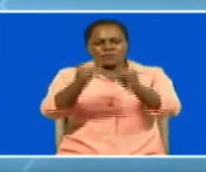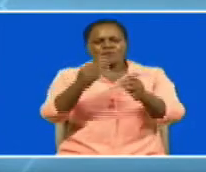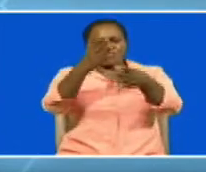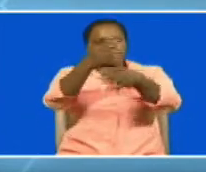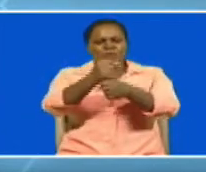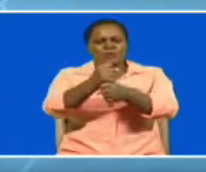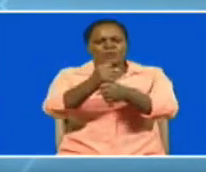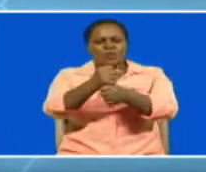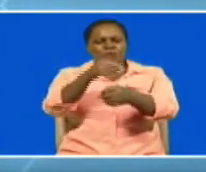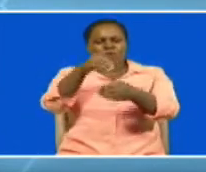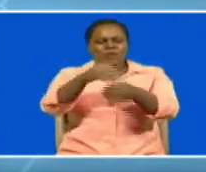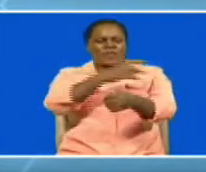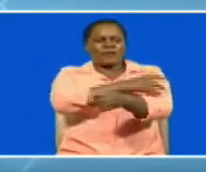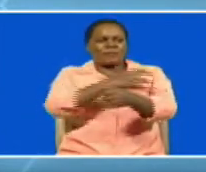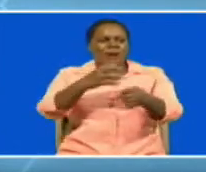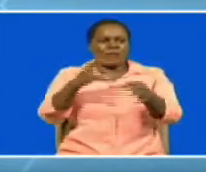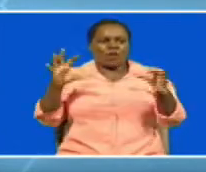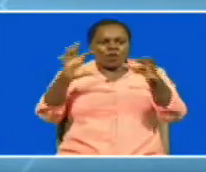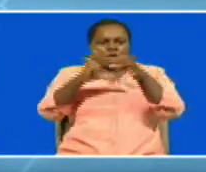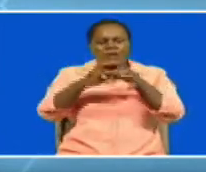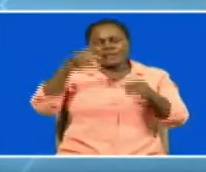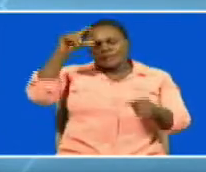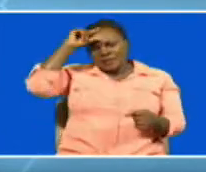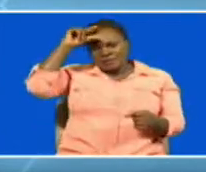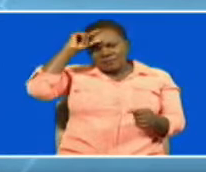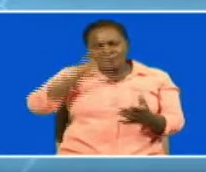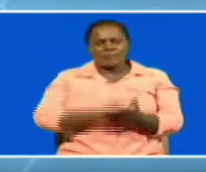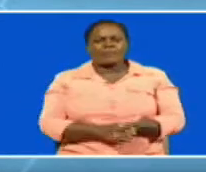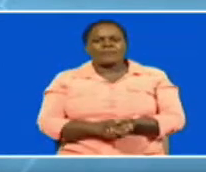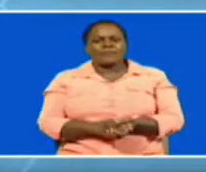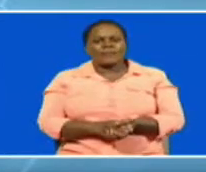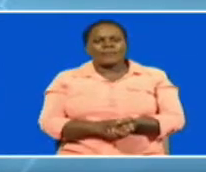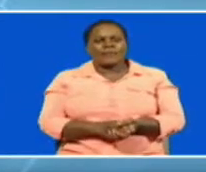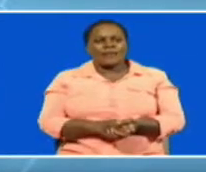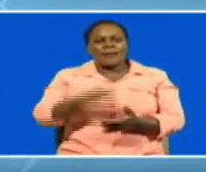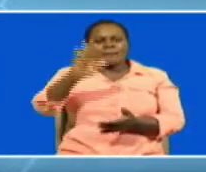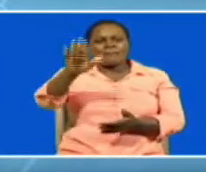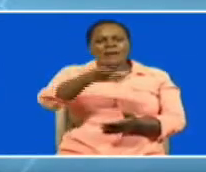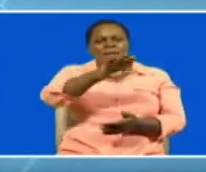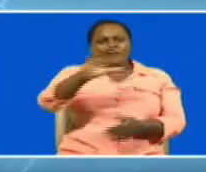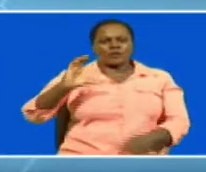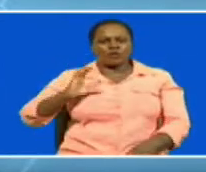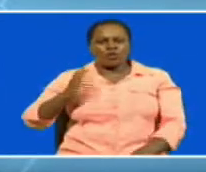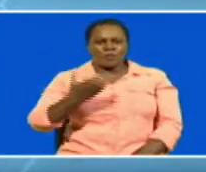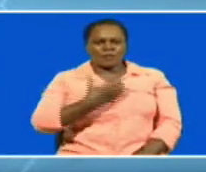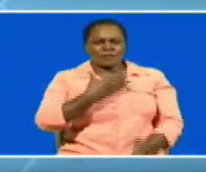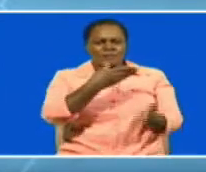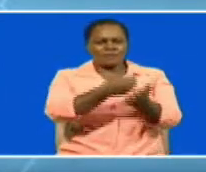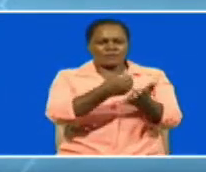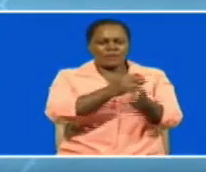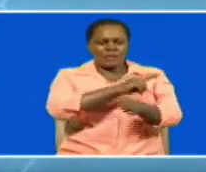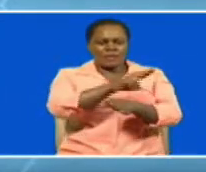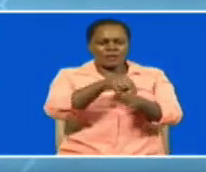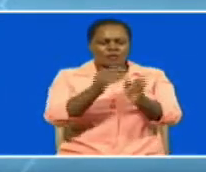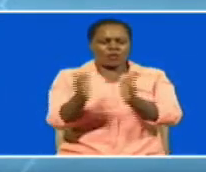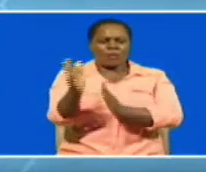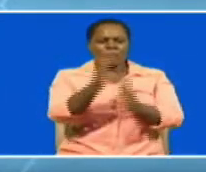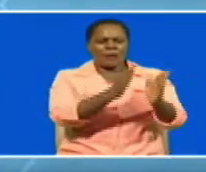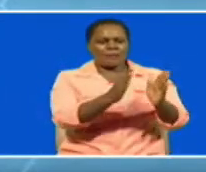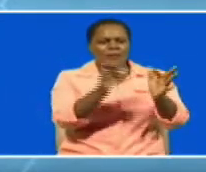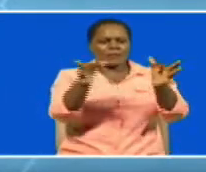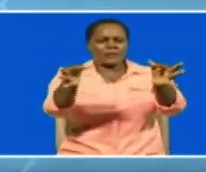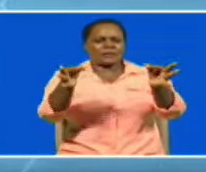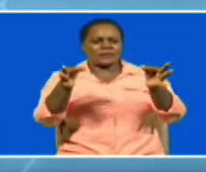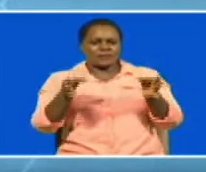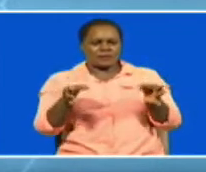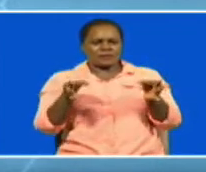of power and individuals connected to the state. Now, according to the Parliamentary Committee on Finance and National Planning, the